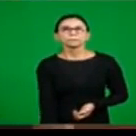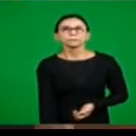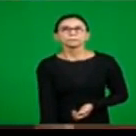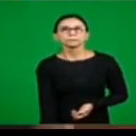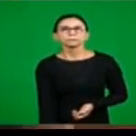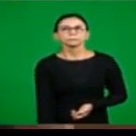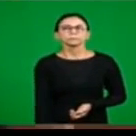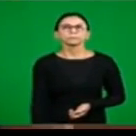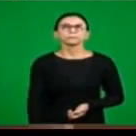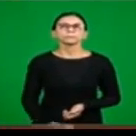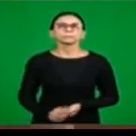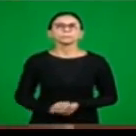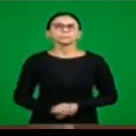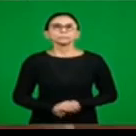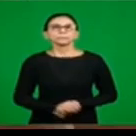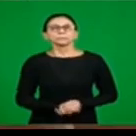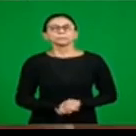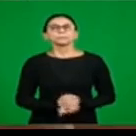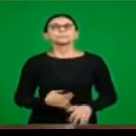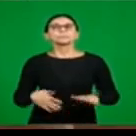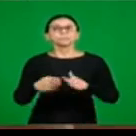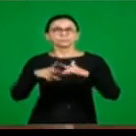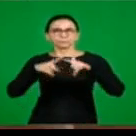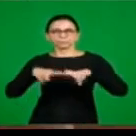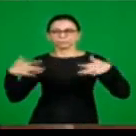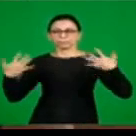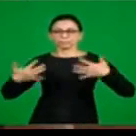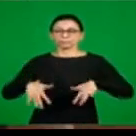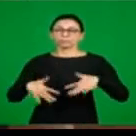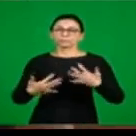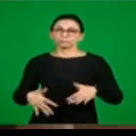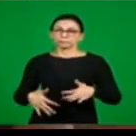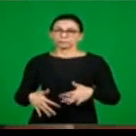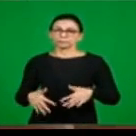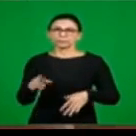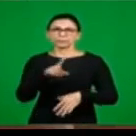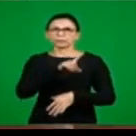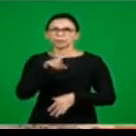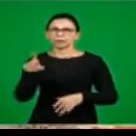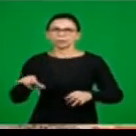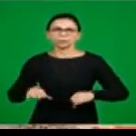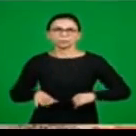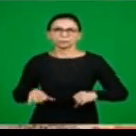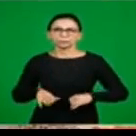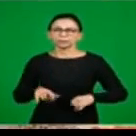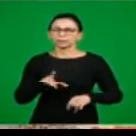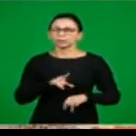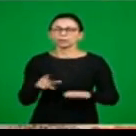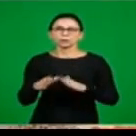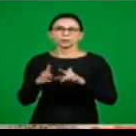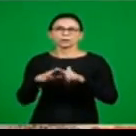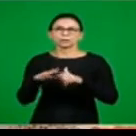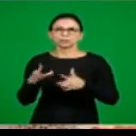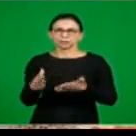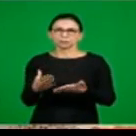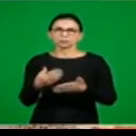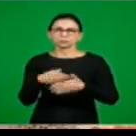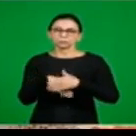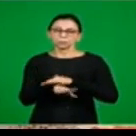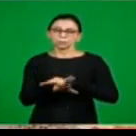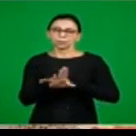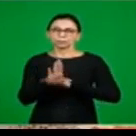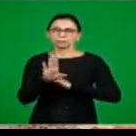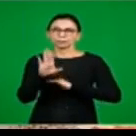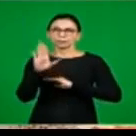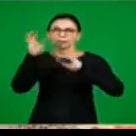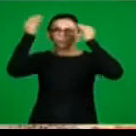it's already being answered, right? So the church is going to go through the great tribulation, Well, the church is not going to go through the Great Tribulation. We're going to